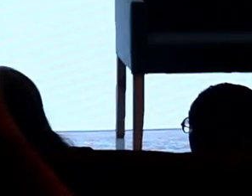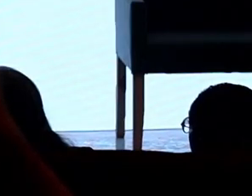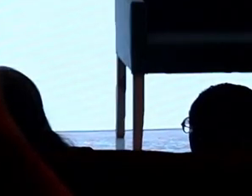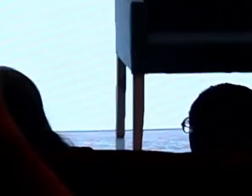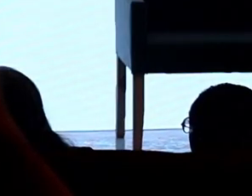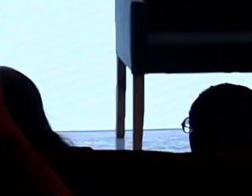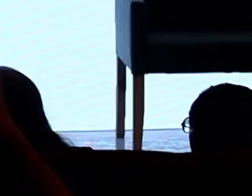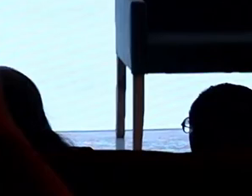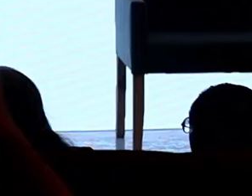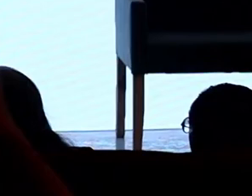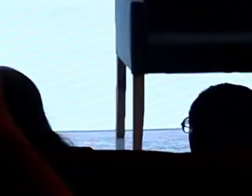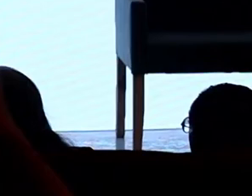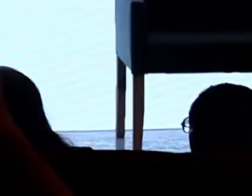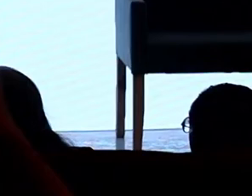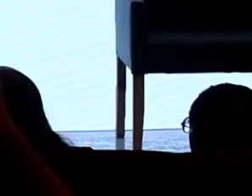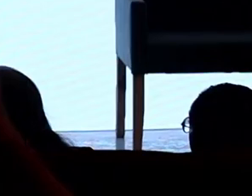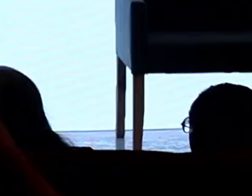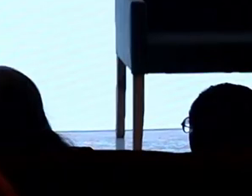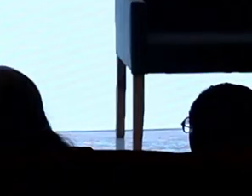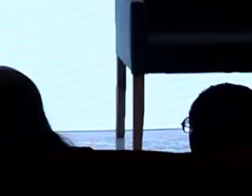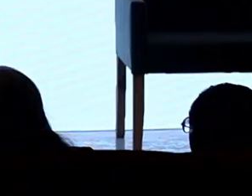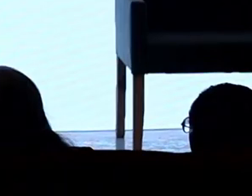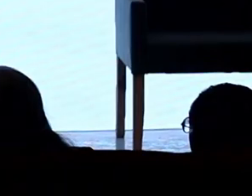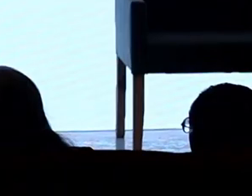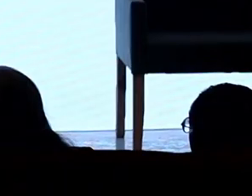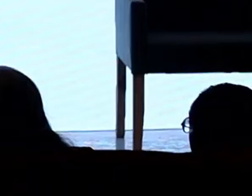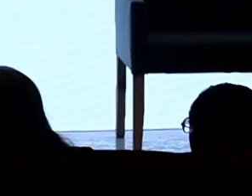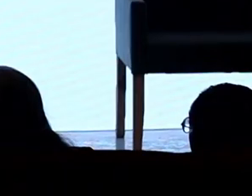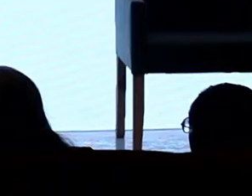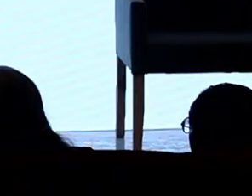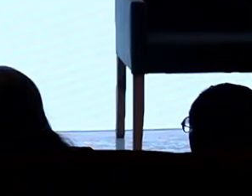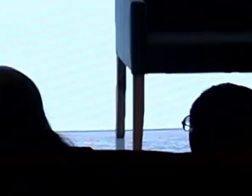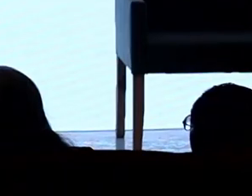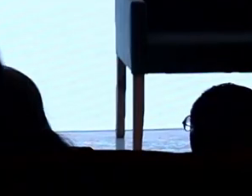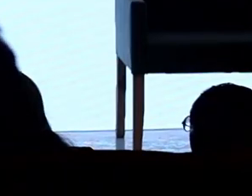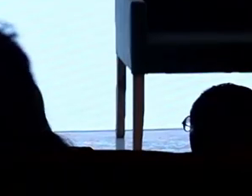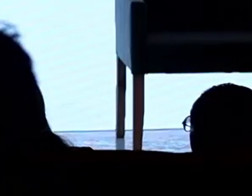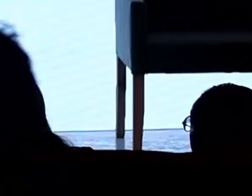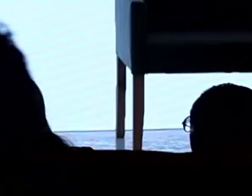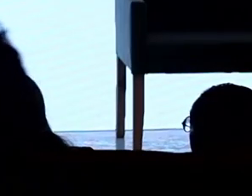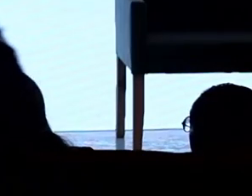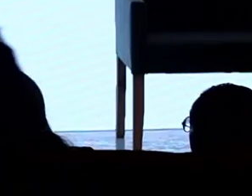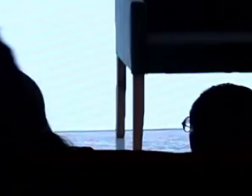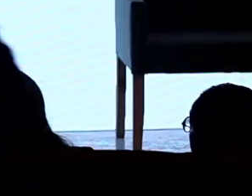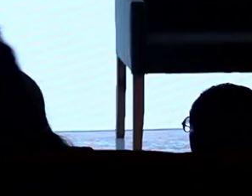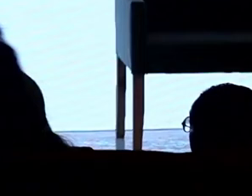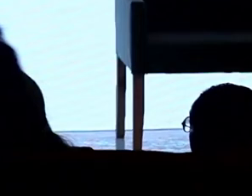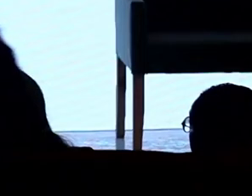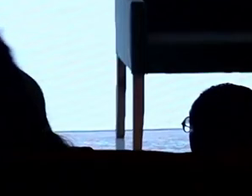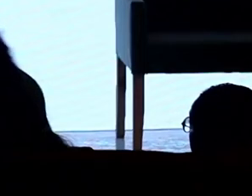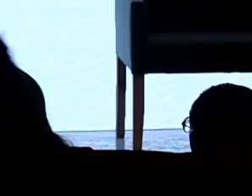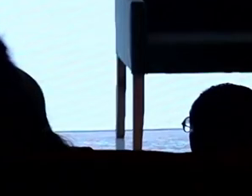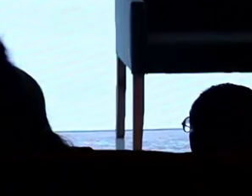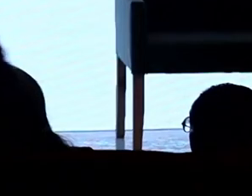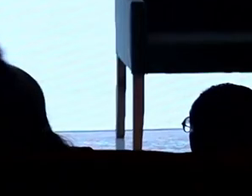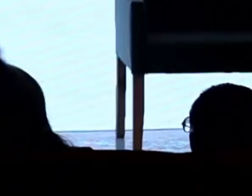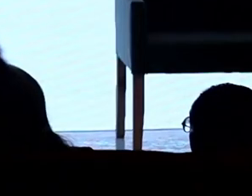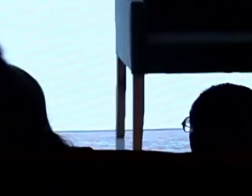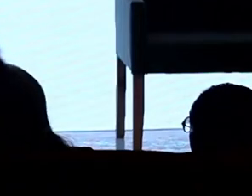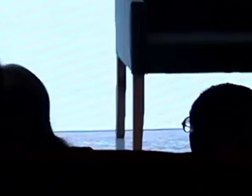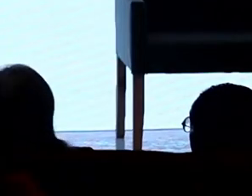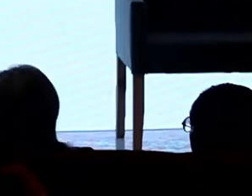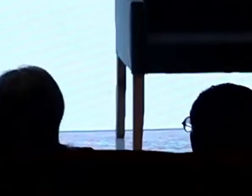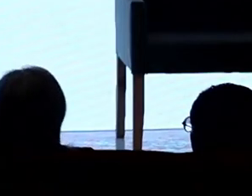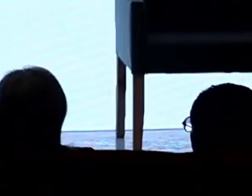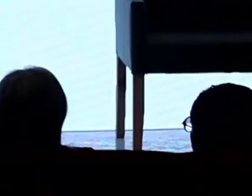you can still get a grant through a regulation in the Social Assistance Act and then, hopefully, your birth registration can be regularized.